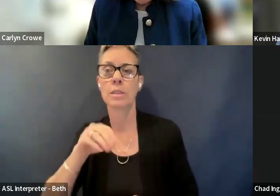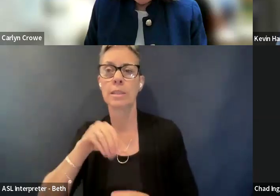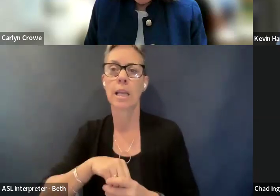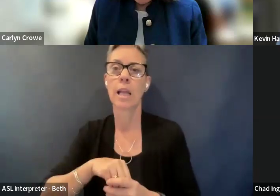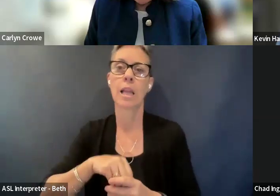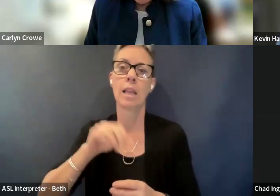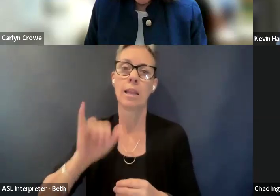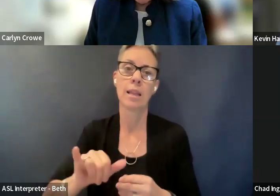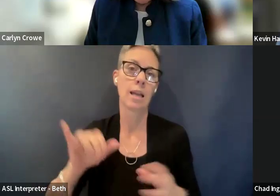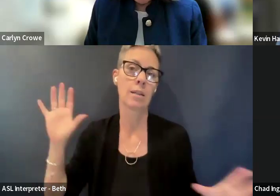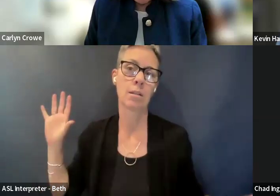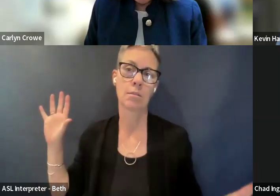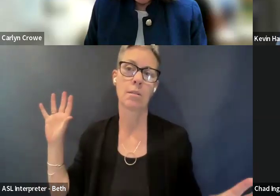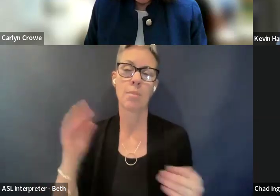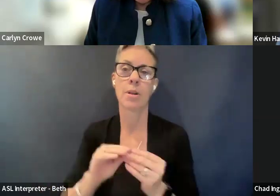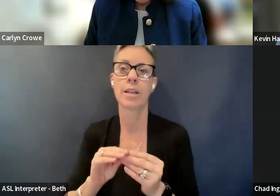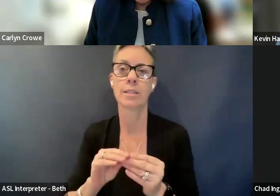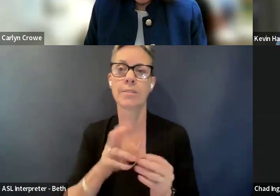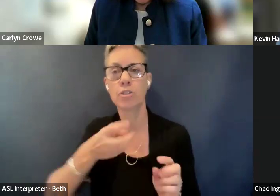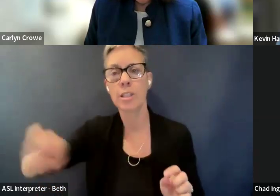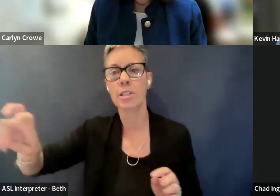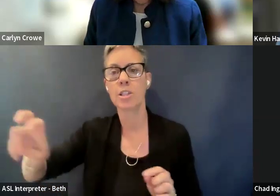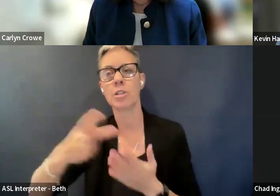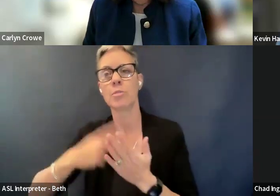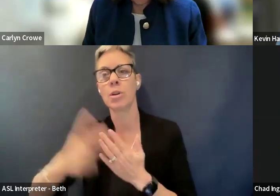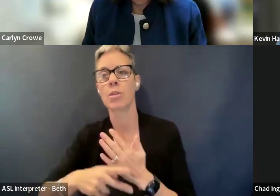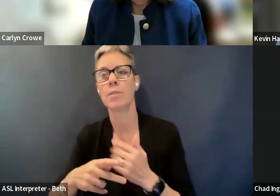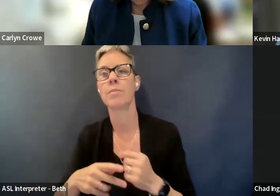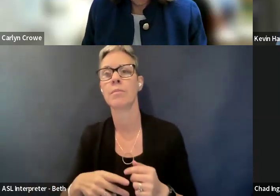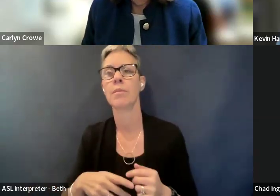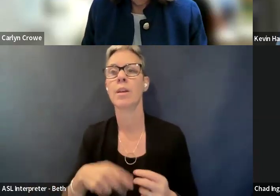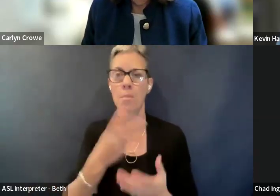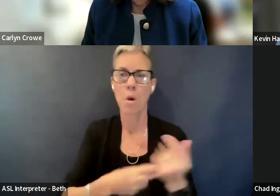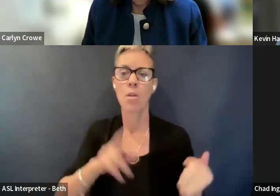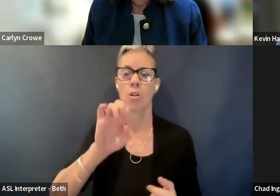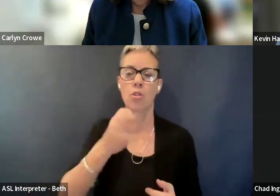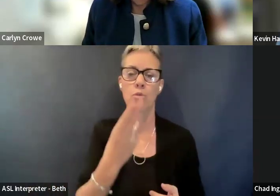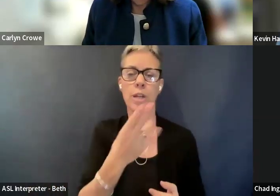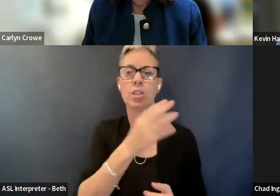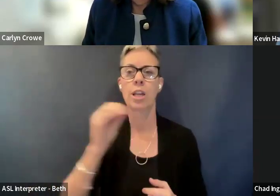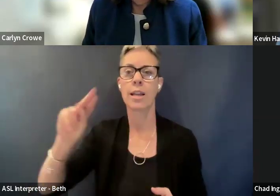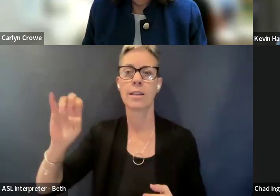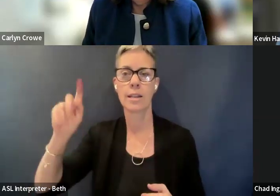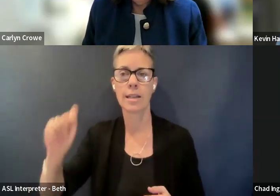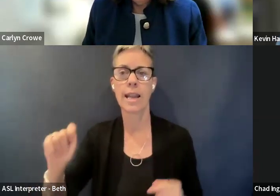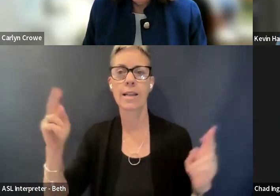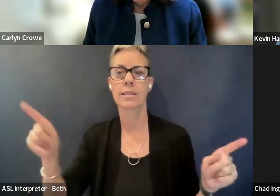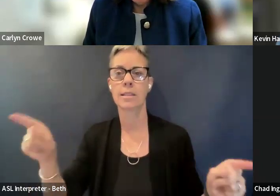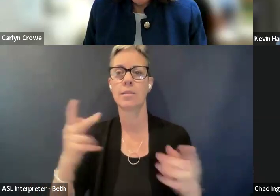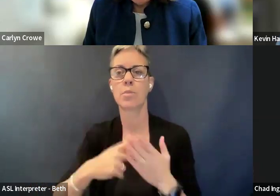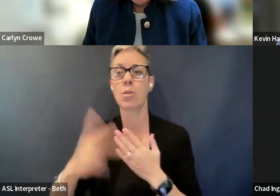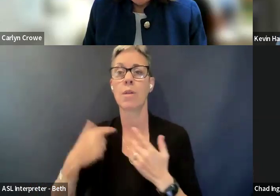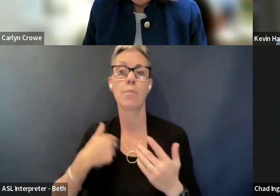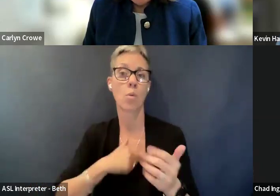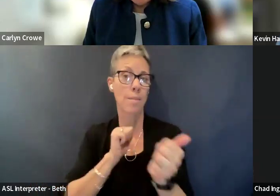comprehensive transition programs earlier at both the REACH and NEXT. We were able to pass those